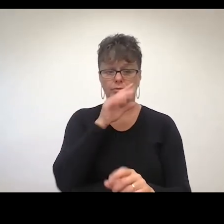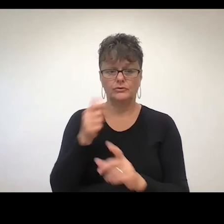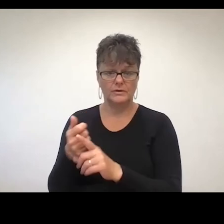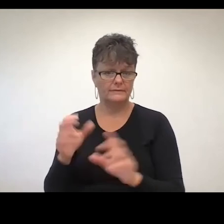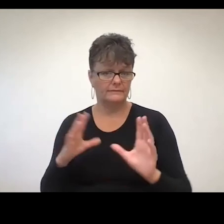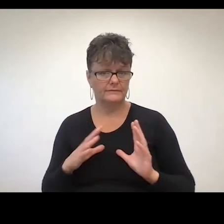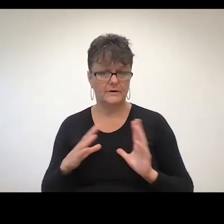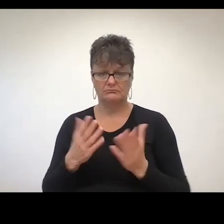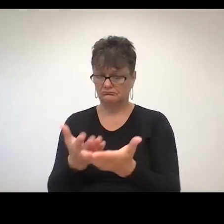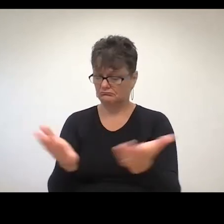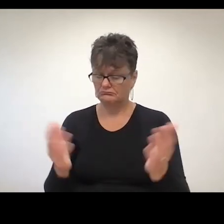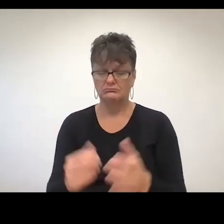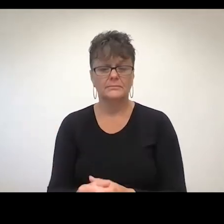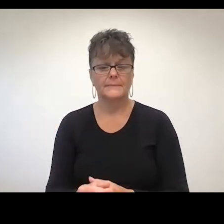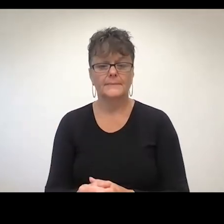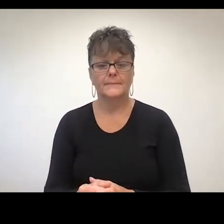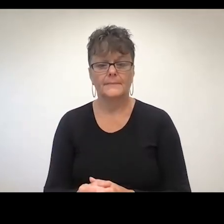your own contributions as well.